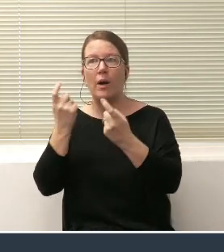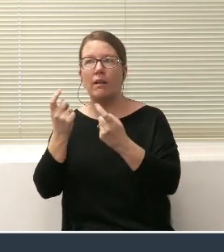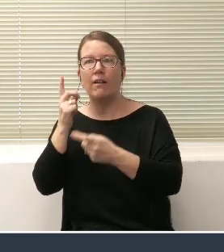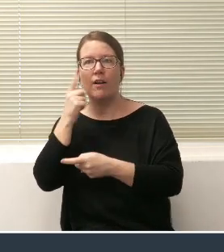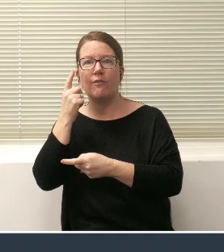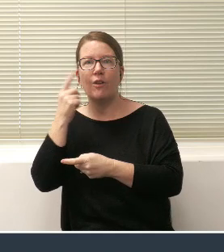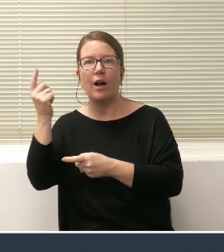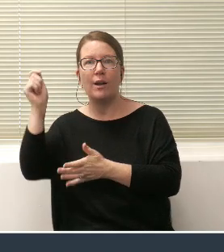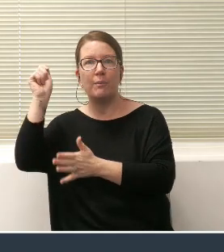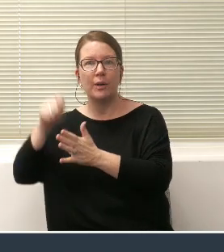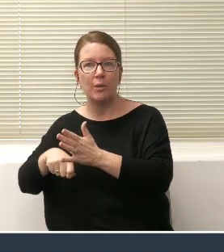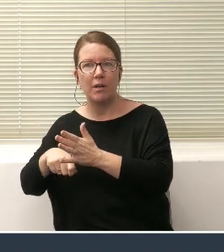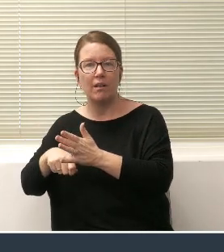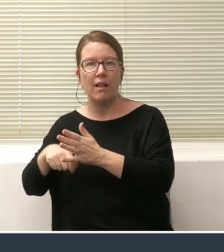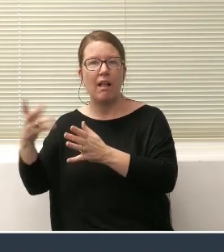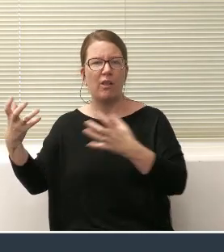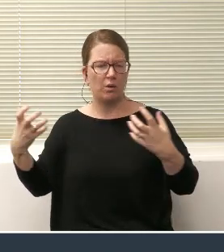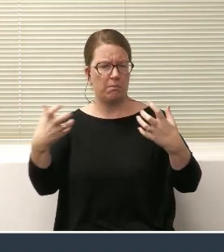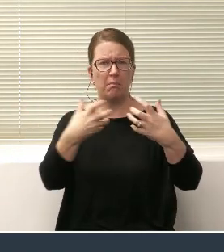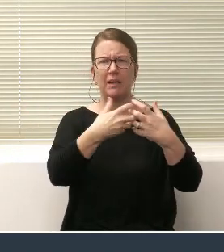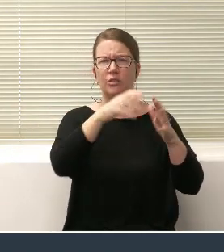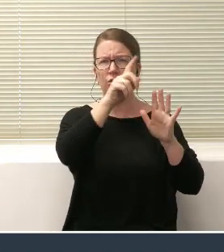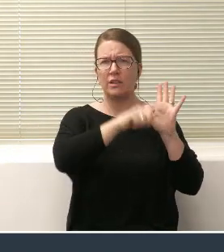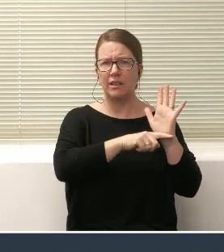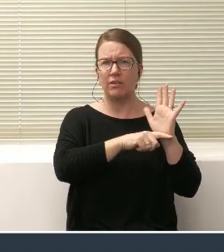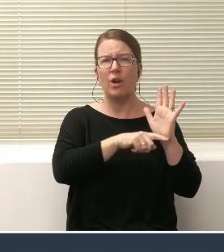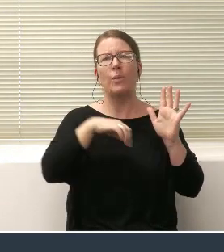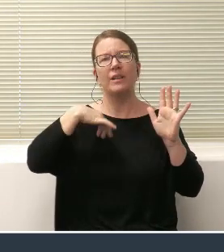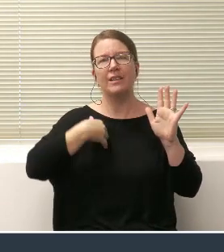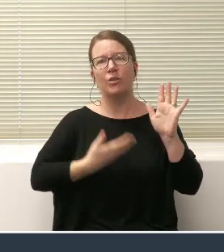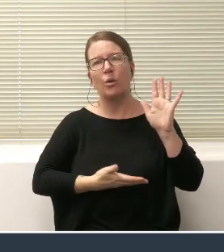we may need to consult again, and Chris might be able to confirm that for us.